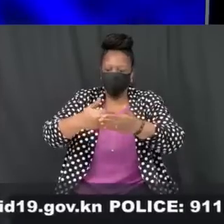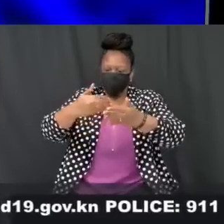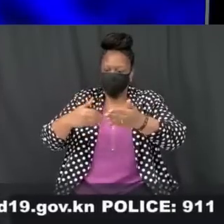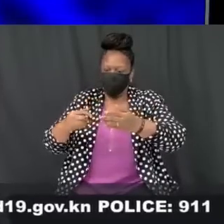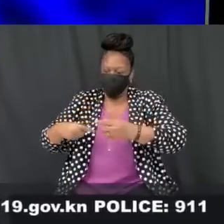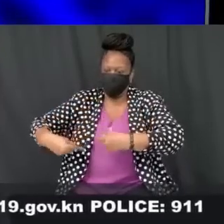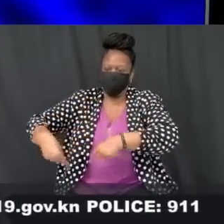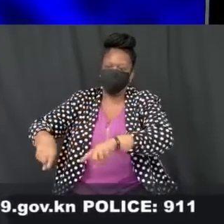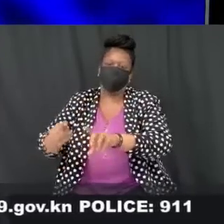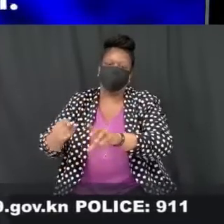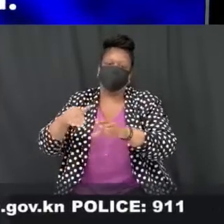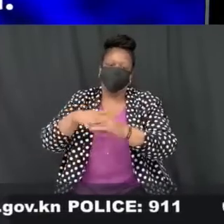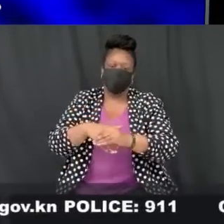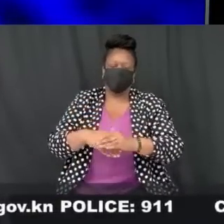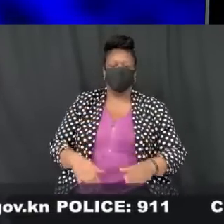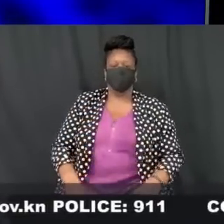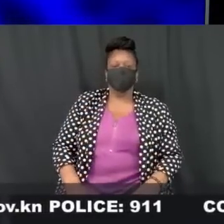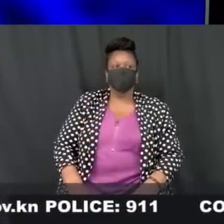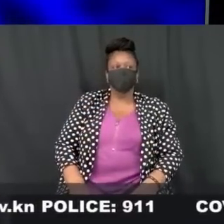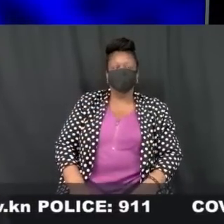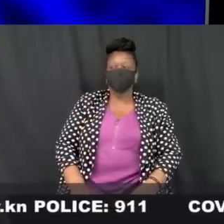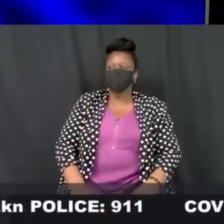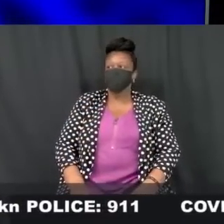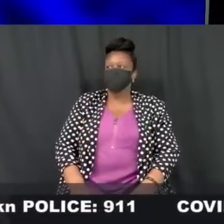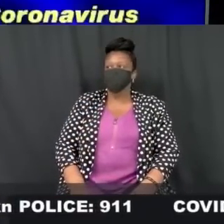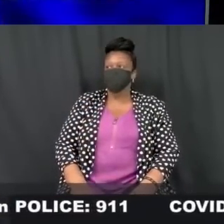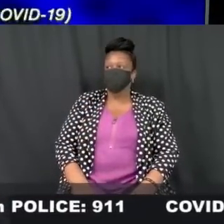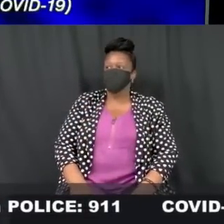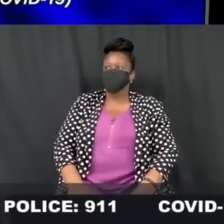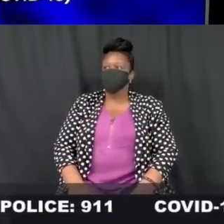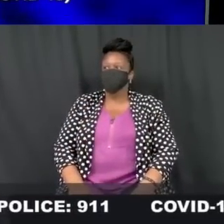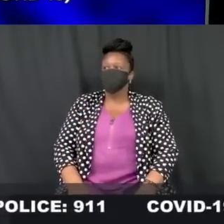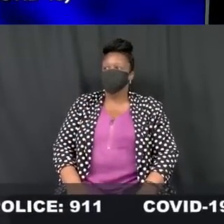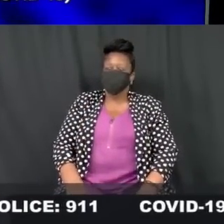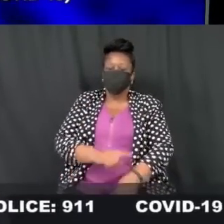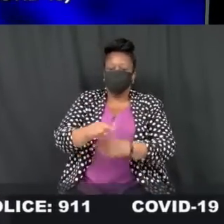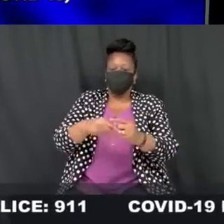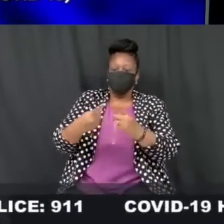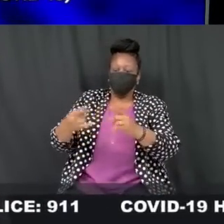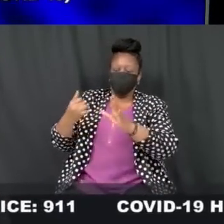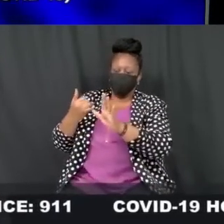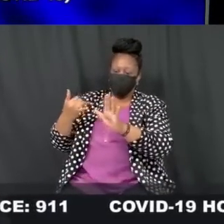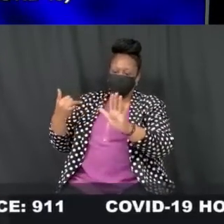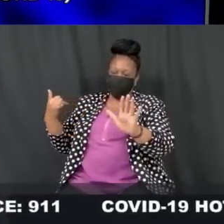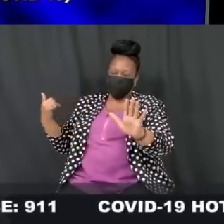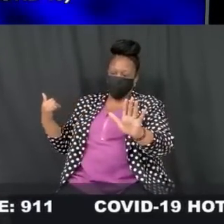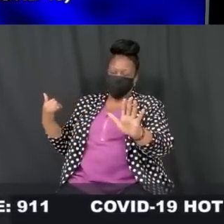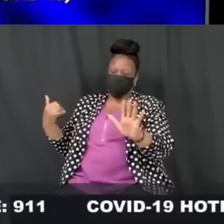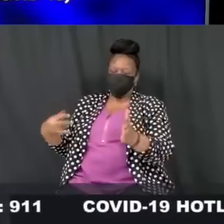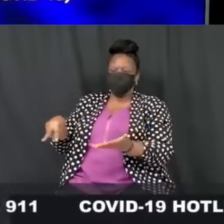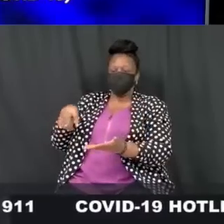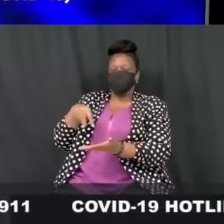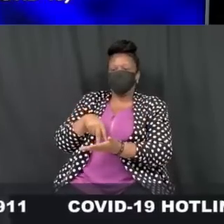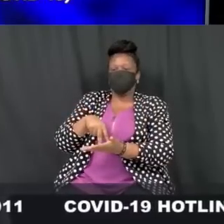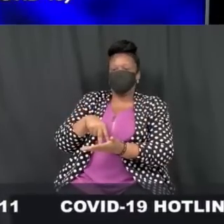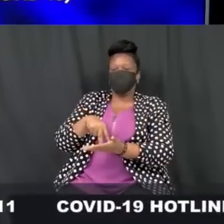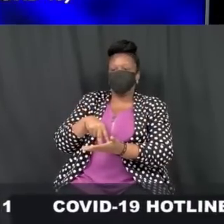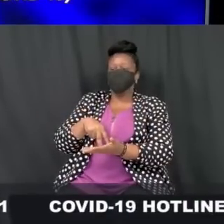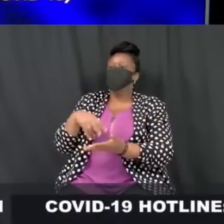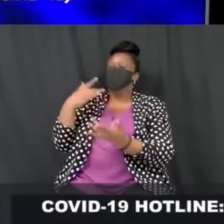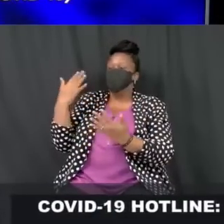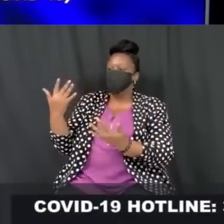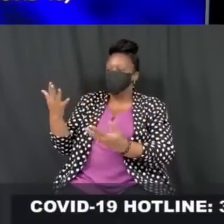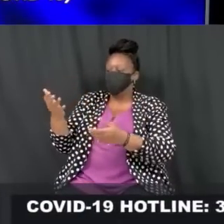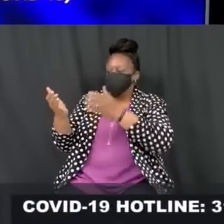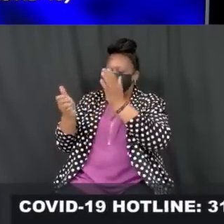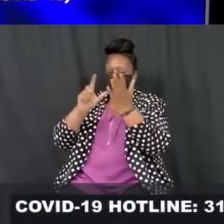entry protocols to achieve this. As you enter the queue at the entry gates, you will be hand sanitized